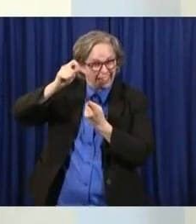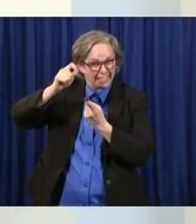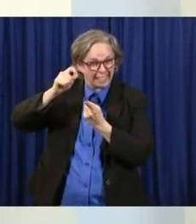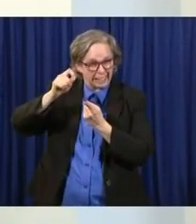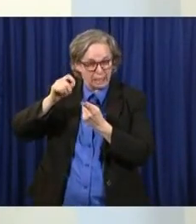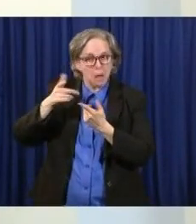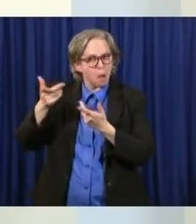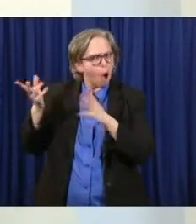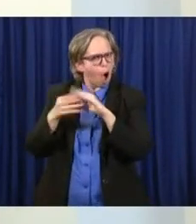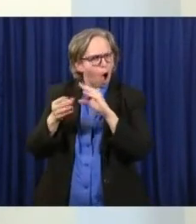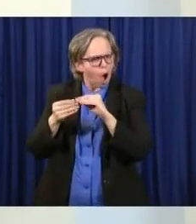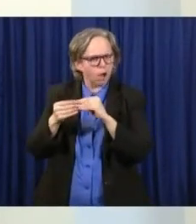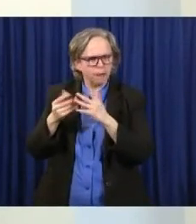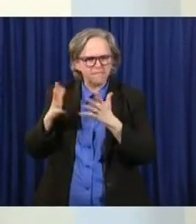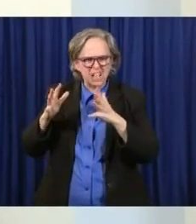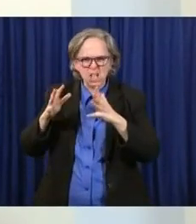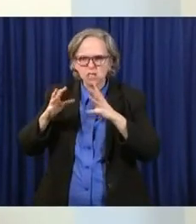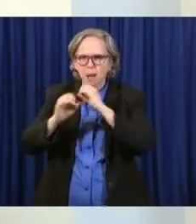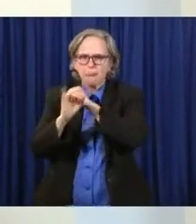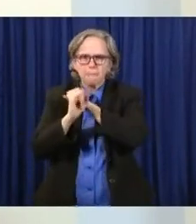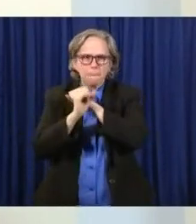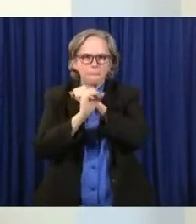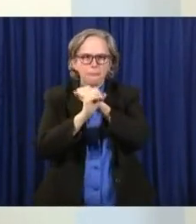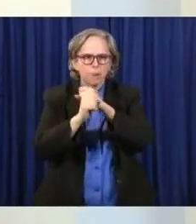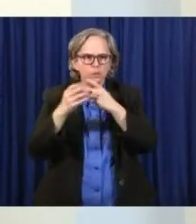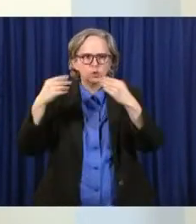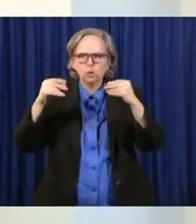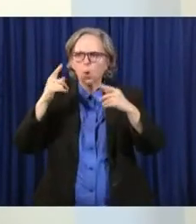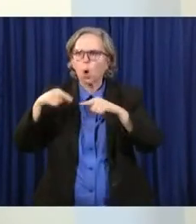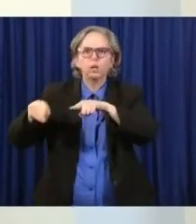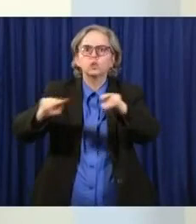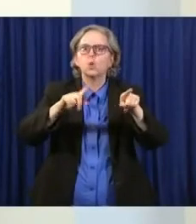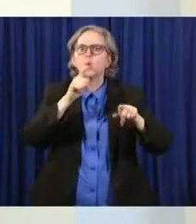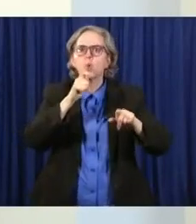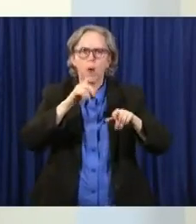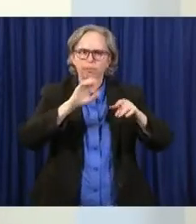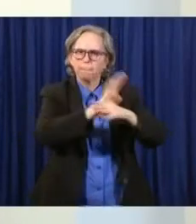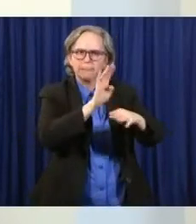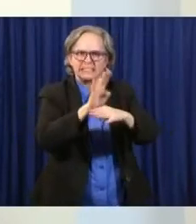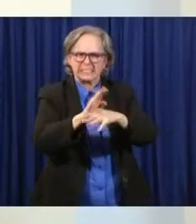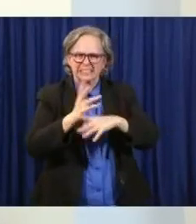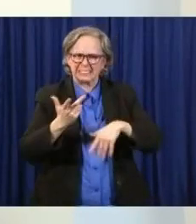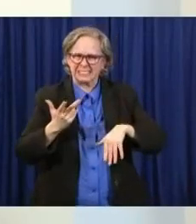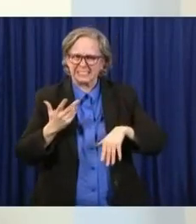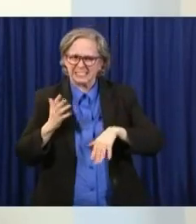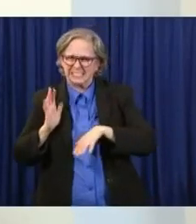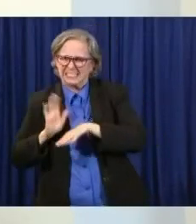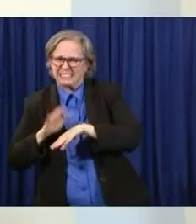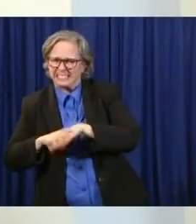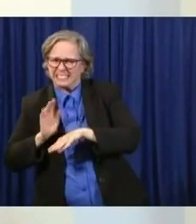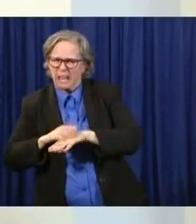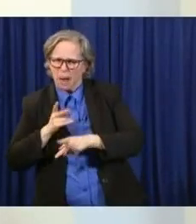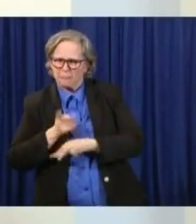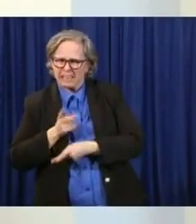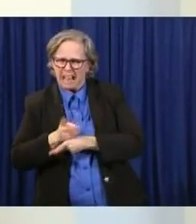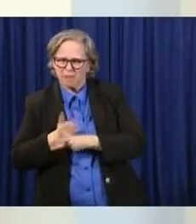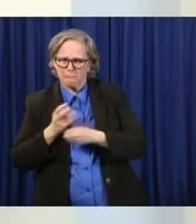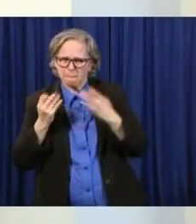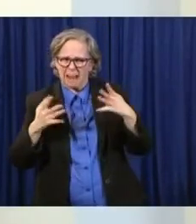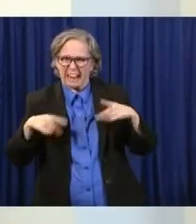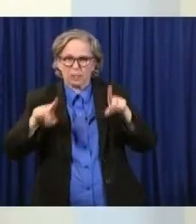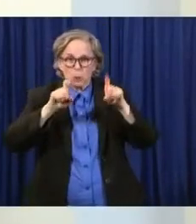being marketed to businesses. So I think I would give businesses a heads up, be careful, maybe talk to your health department